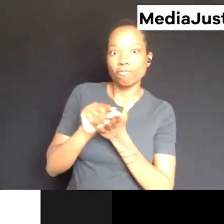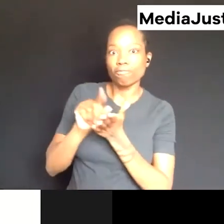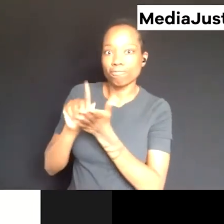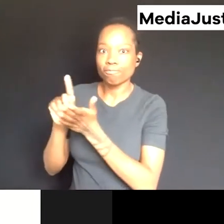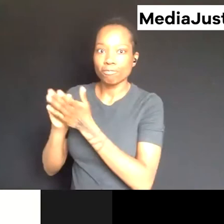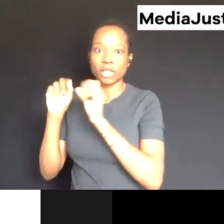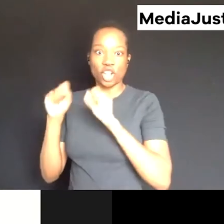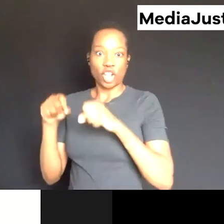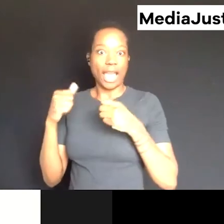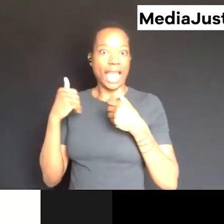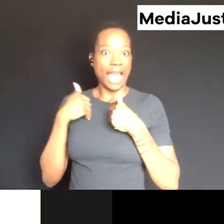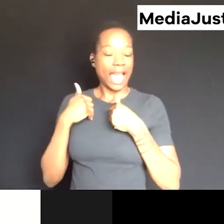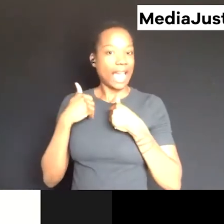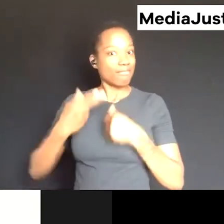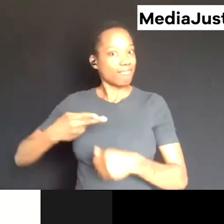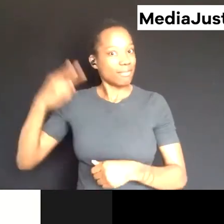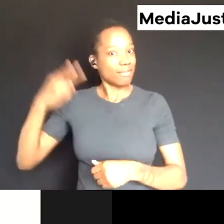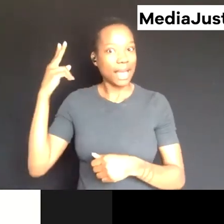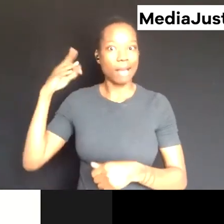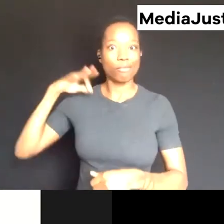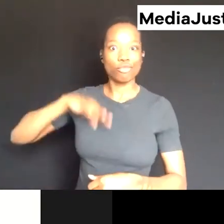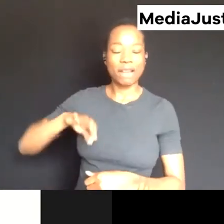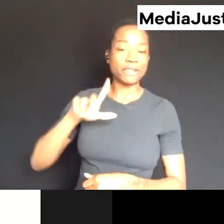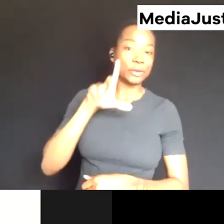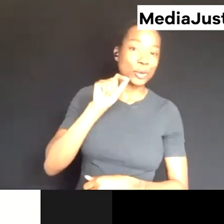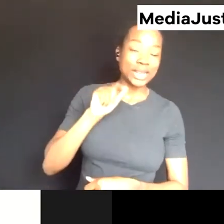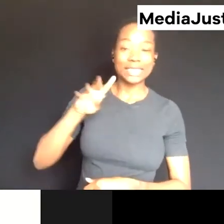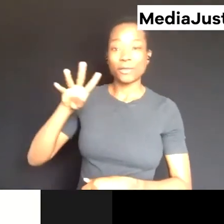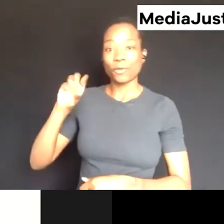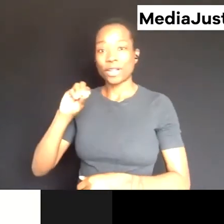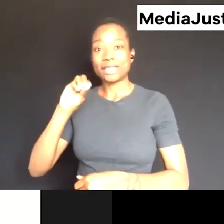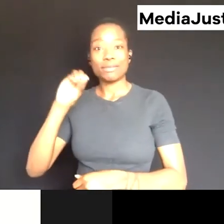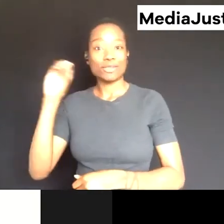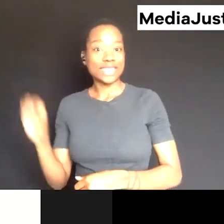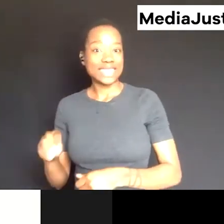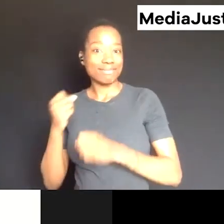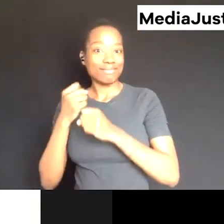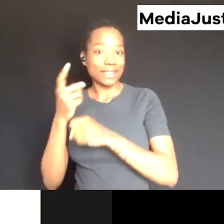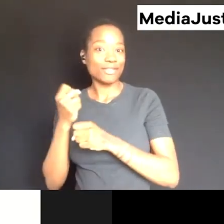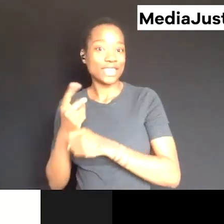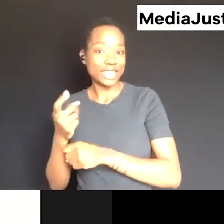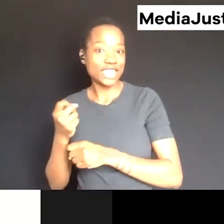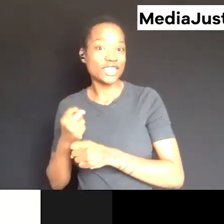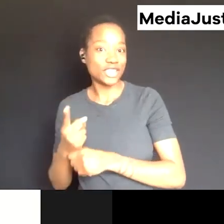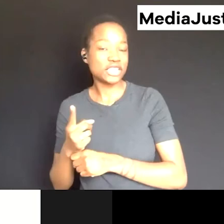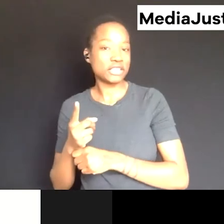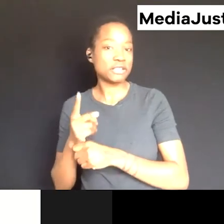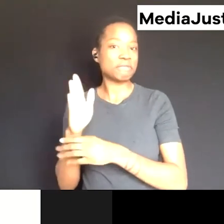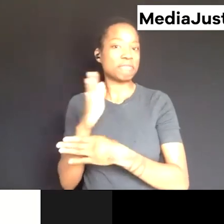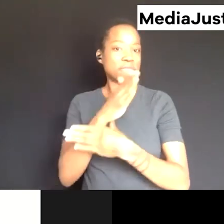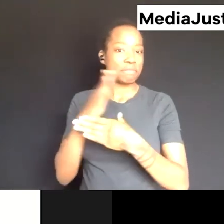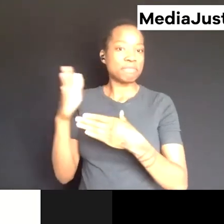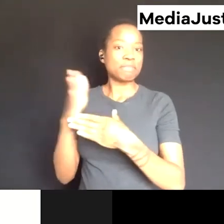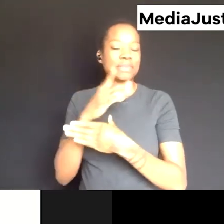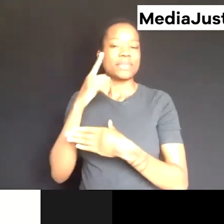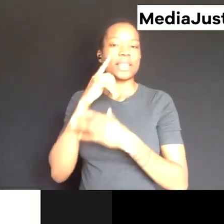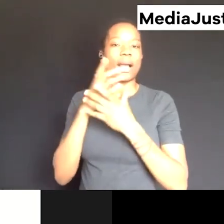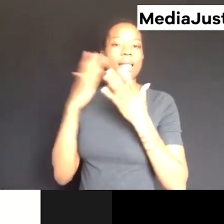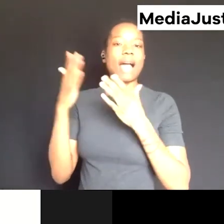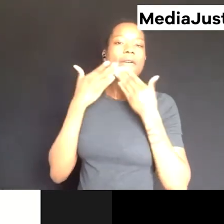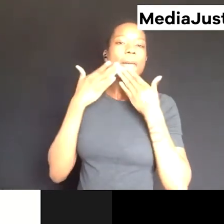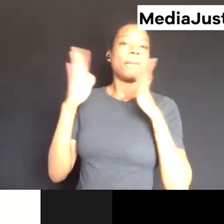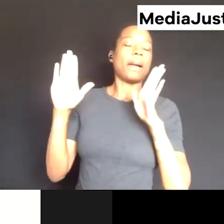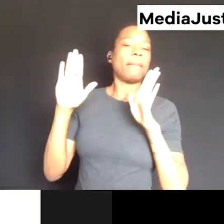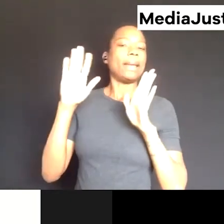20 to 40% annually. Yet I think a lot of the public image of newspapers coming out of, you